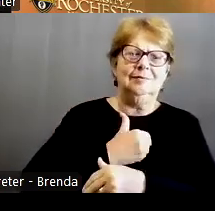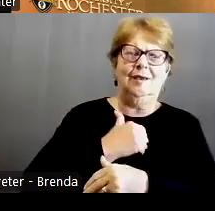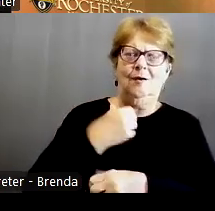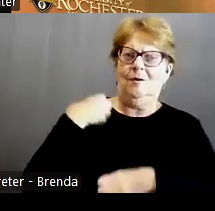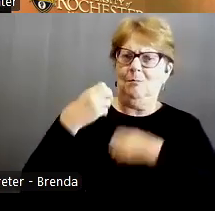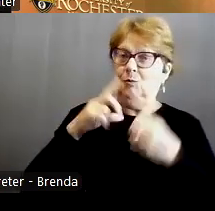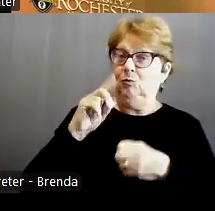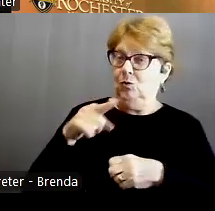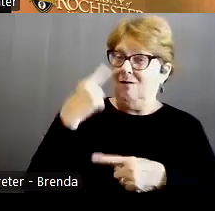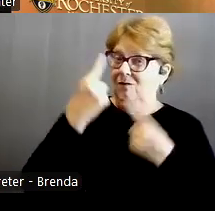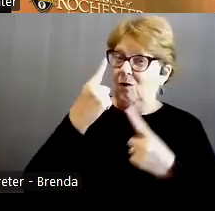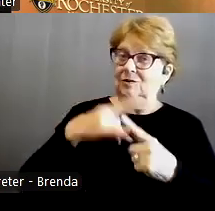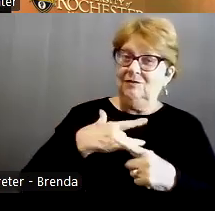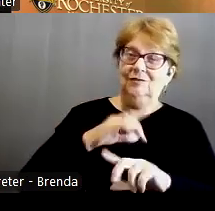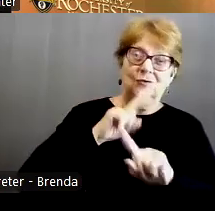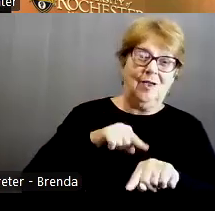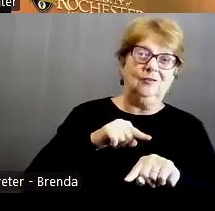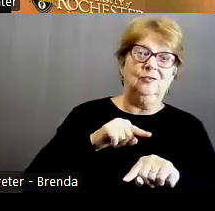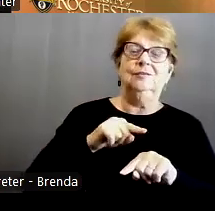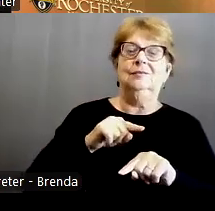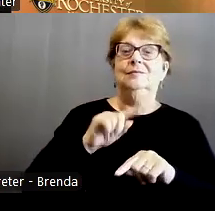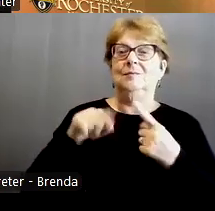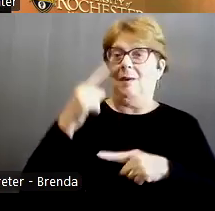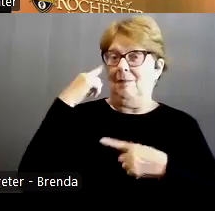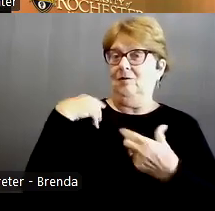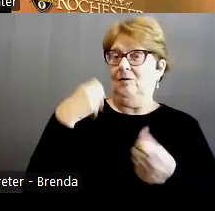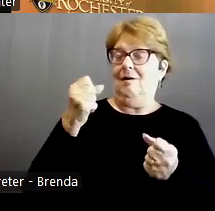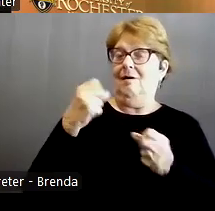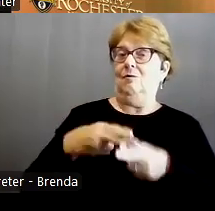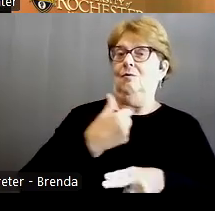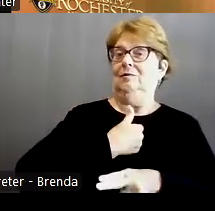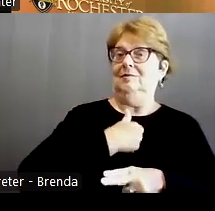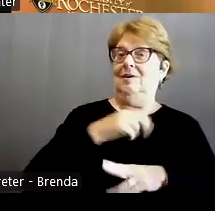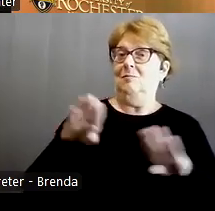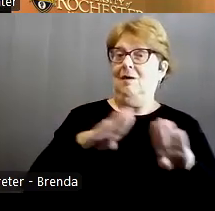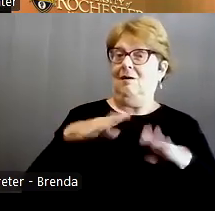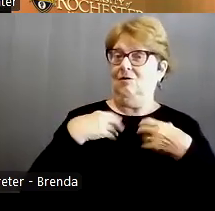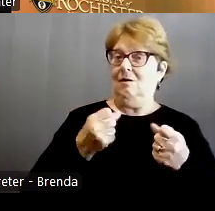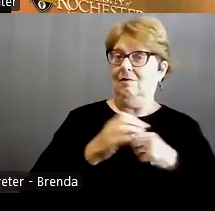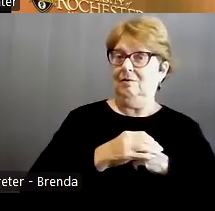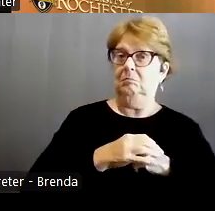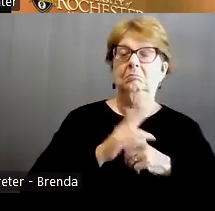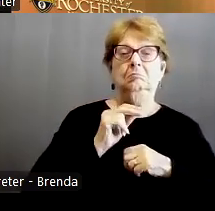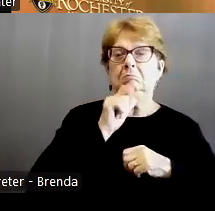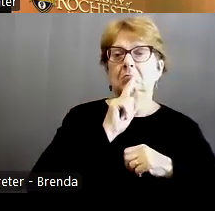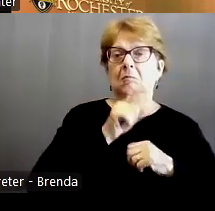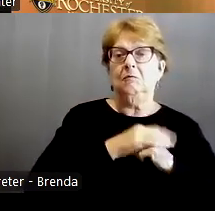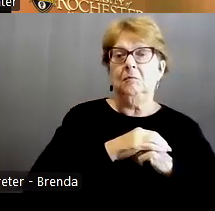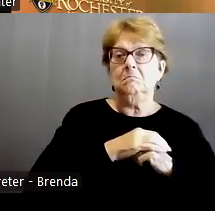have thoughts, feelings, and reactions about mental health, calling ourselves behavioral health? No, not really.